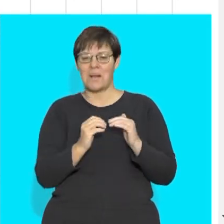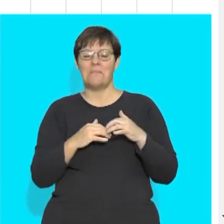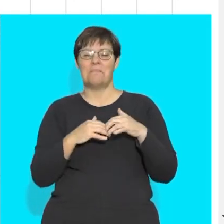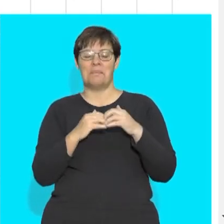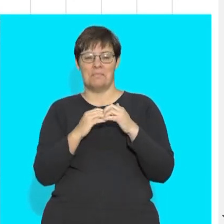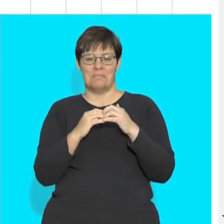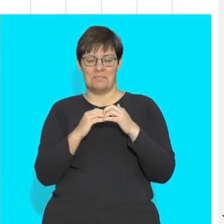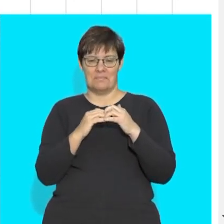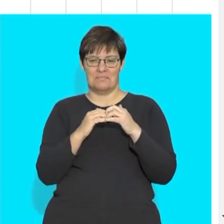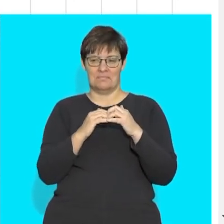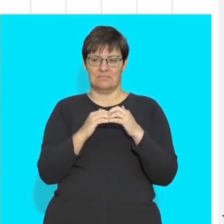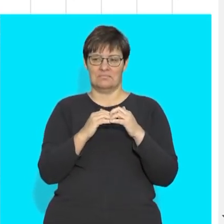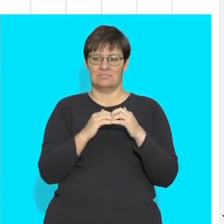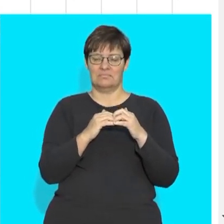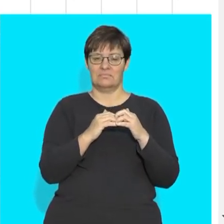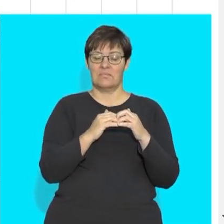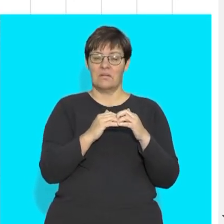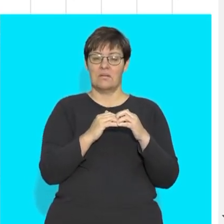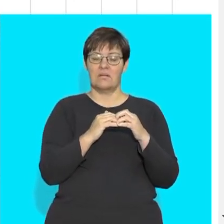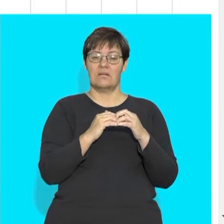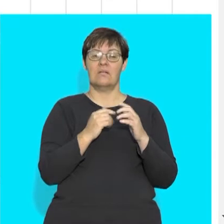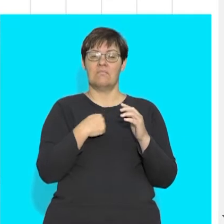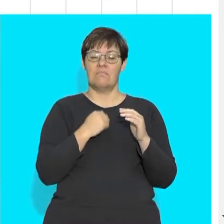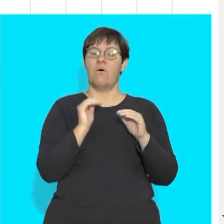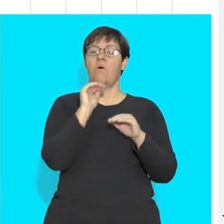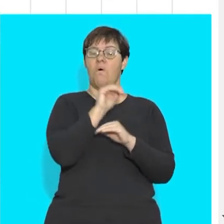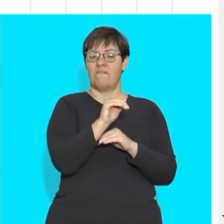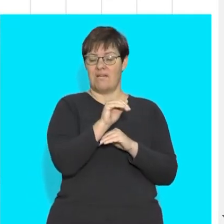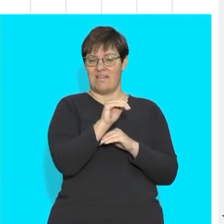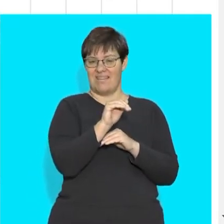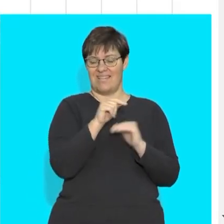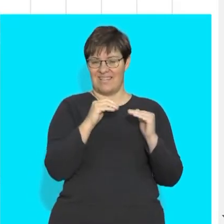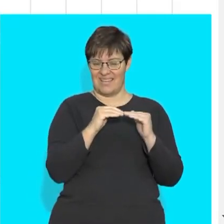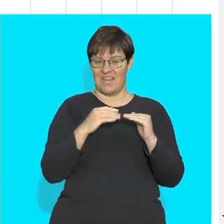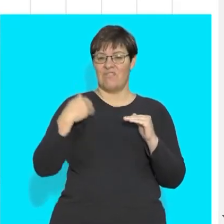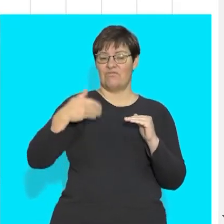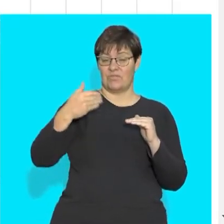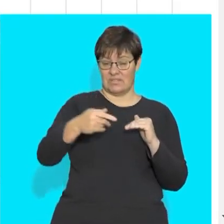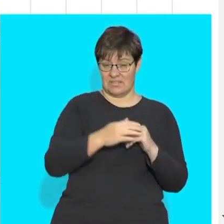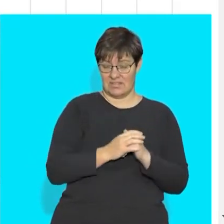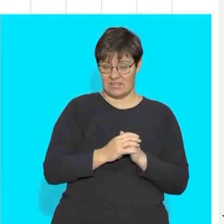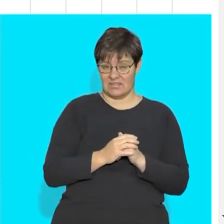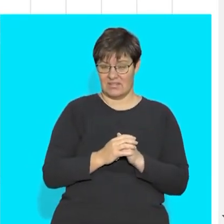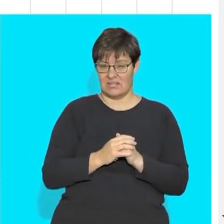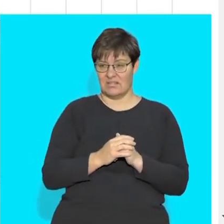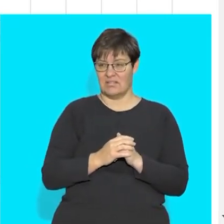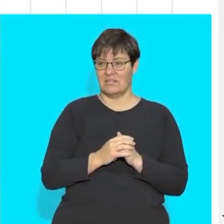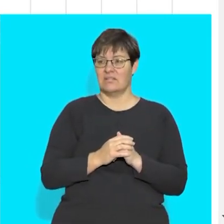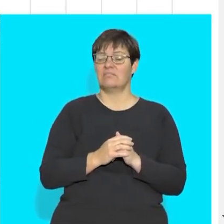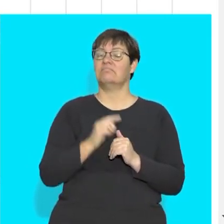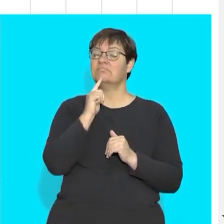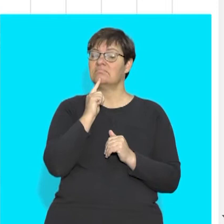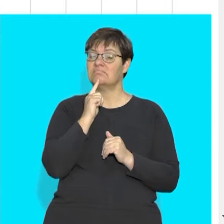amount of current. So I have gone past the threshold frequency, okay? We